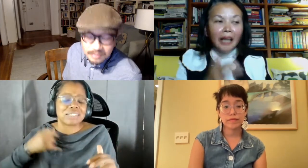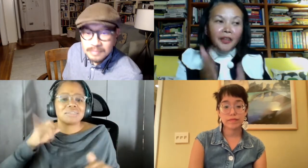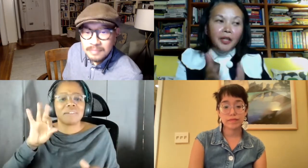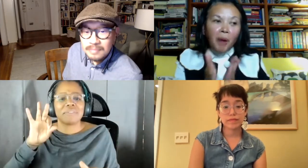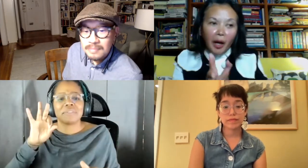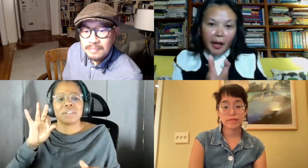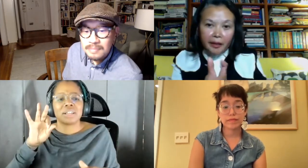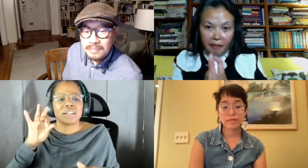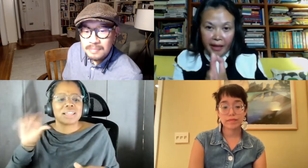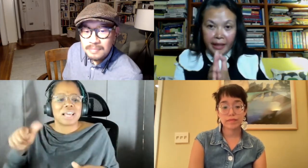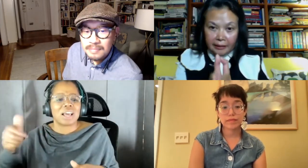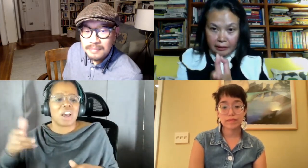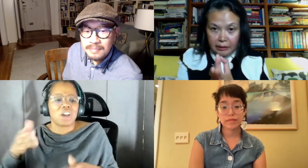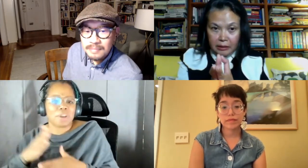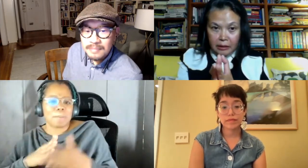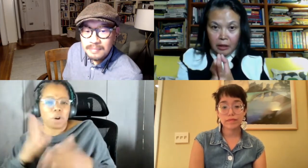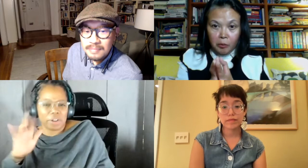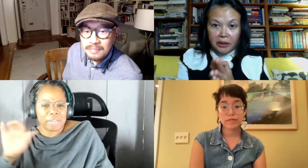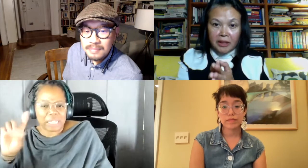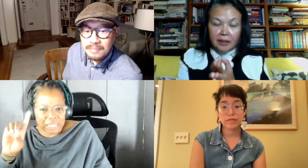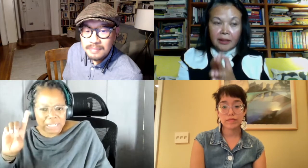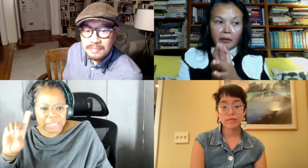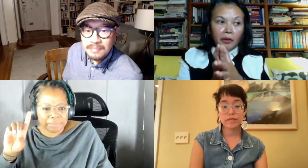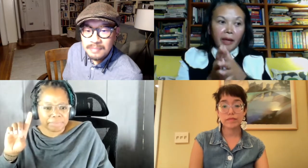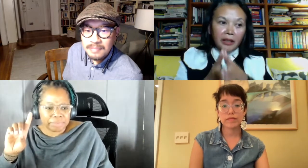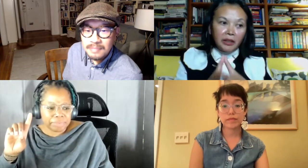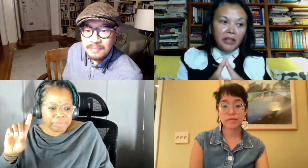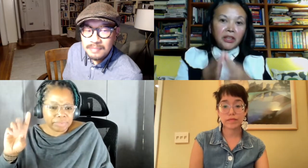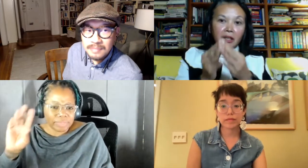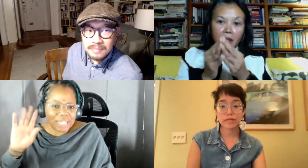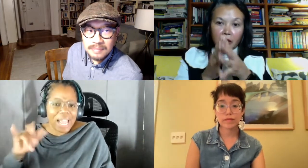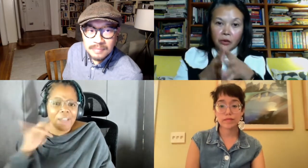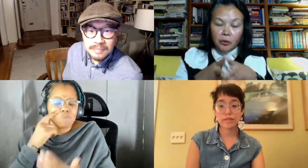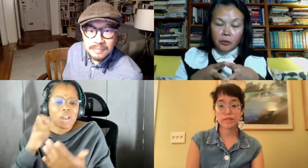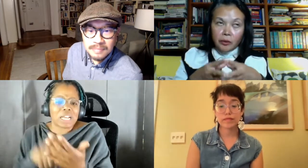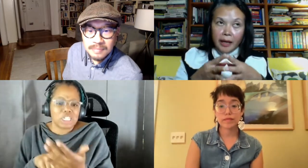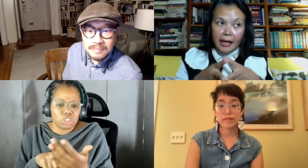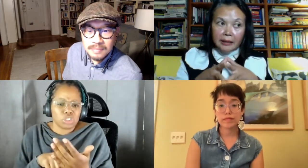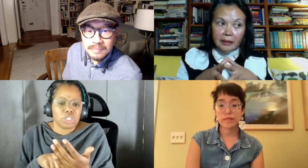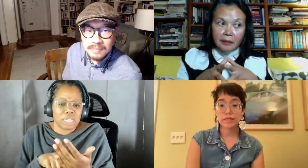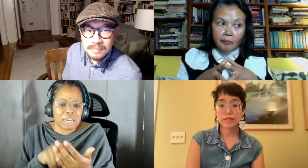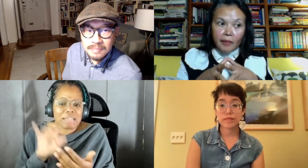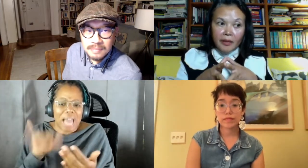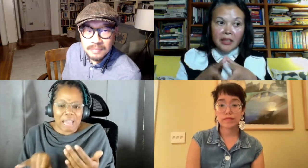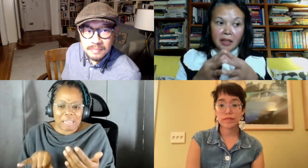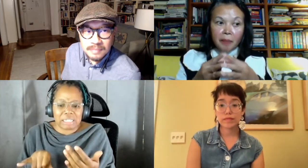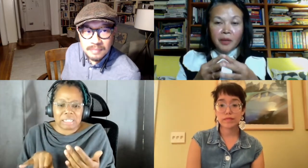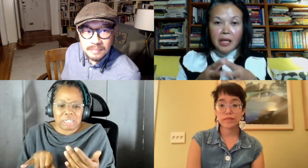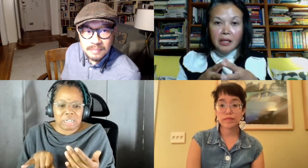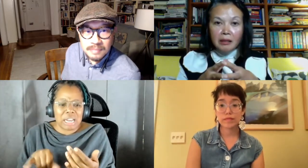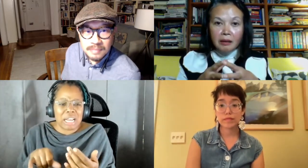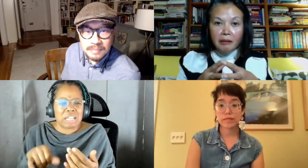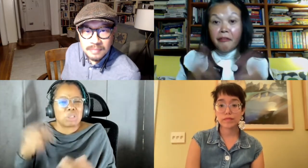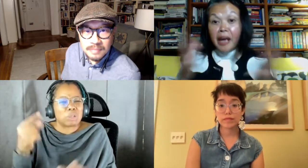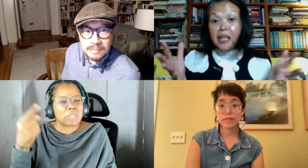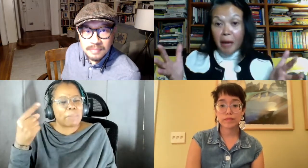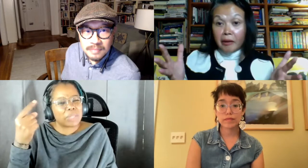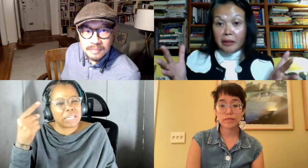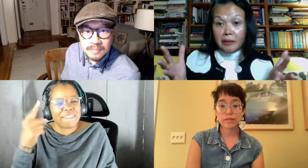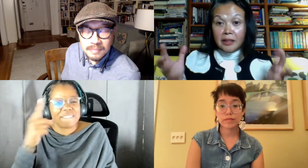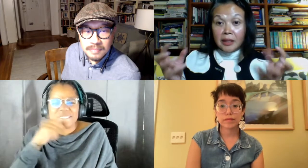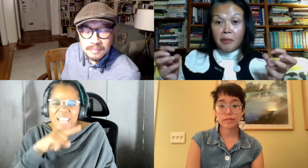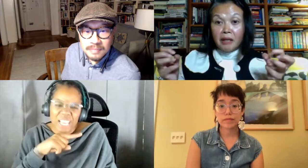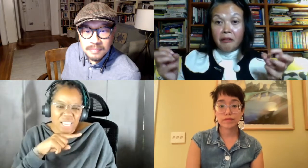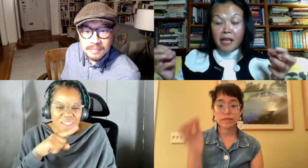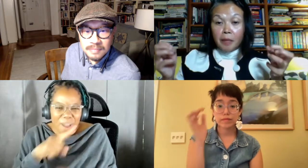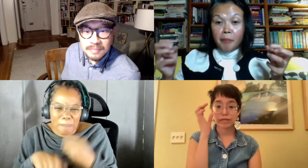that other part of identity, which is the recognition that there's something fake about it.